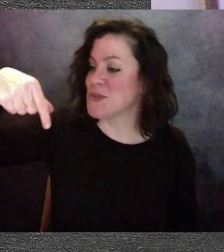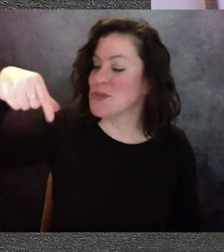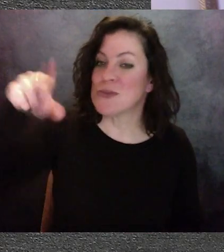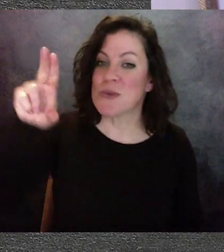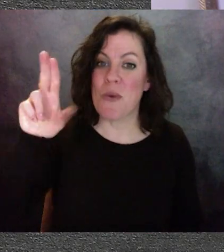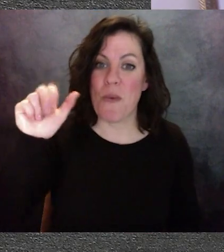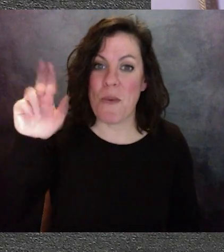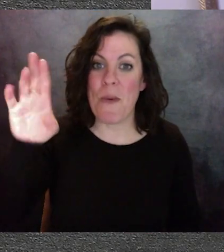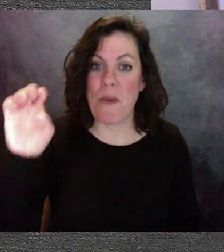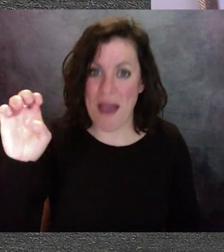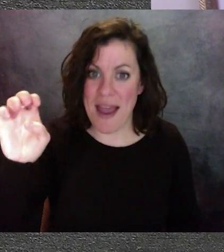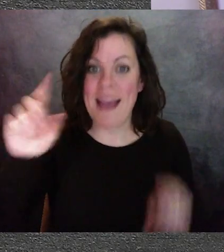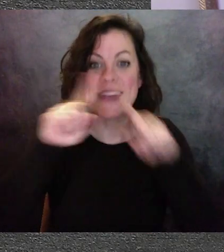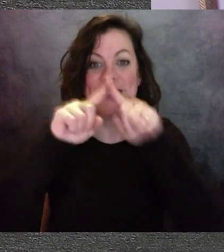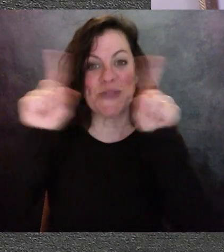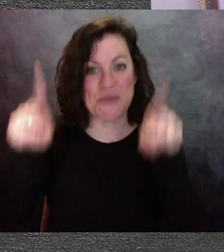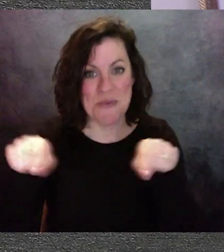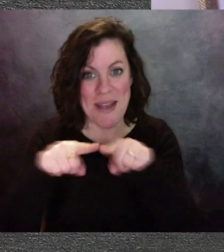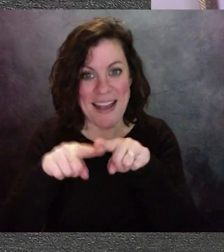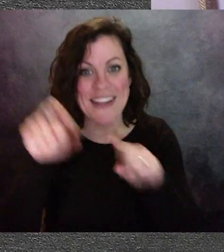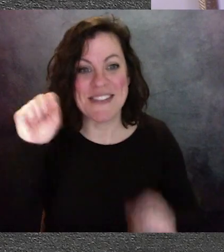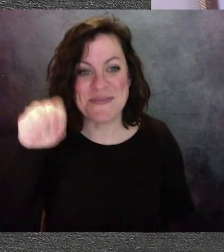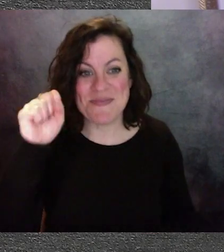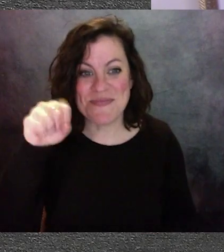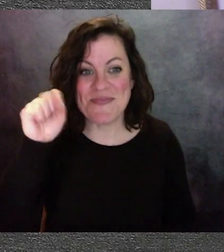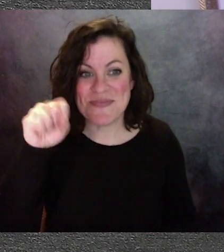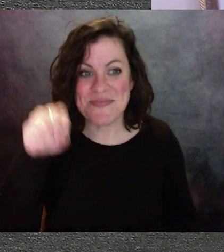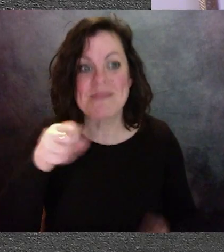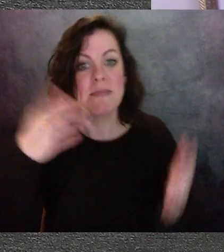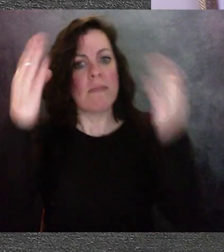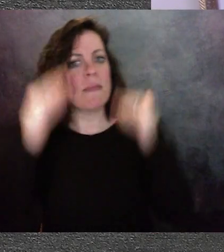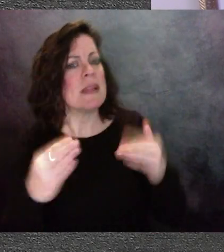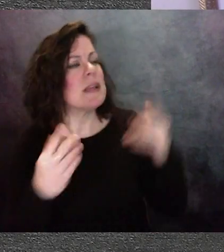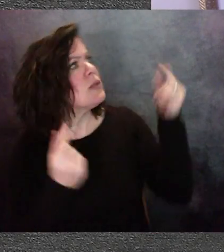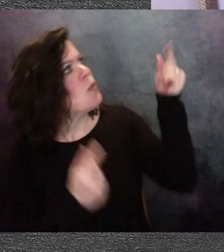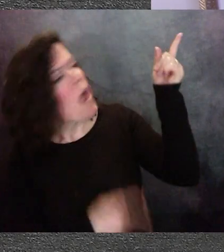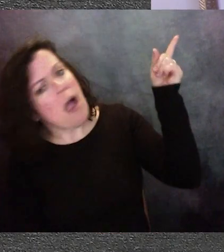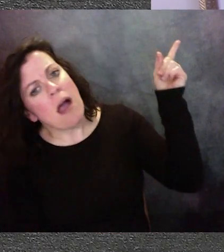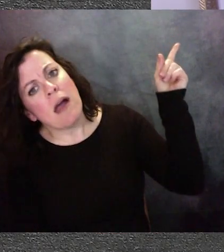square. Very good. How about the next shape?